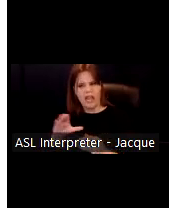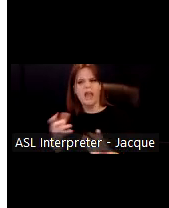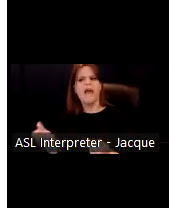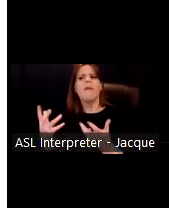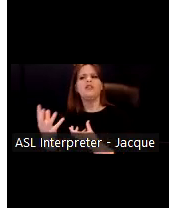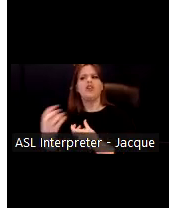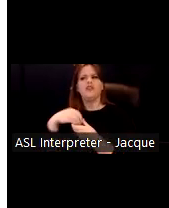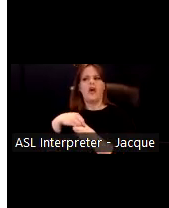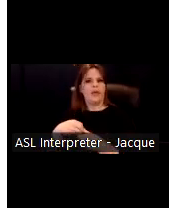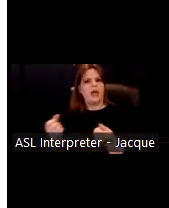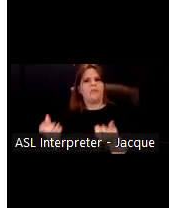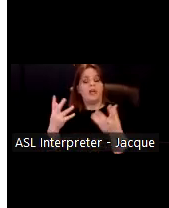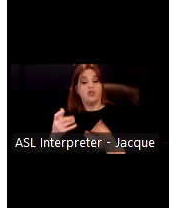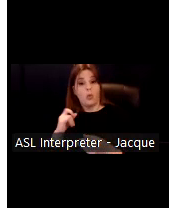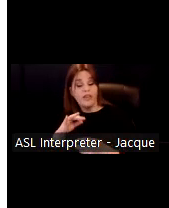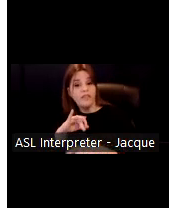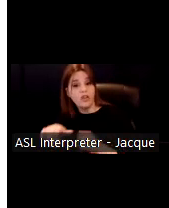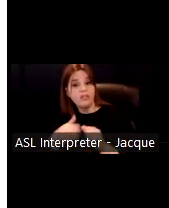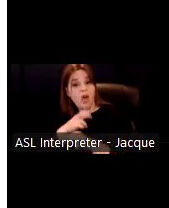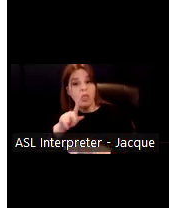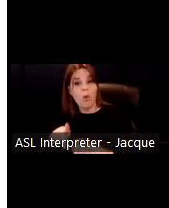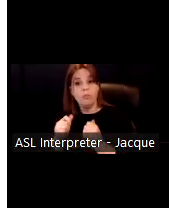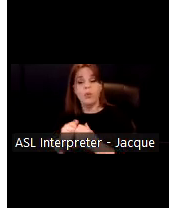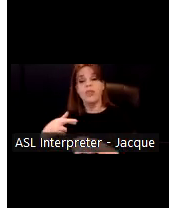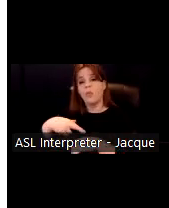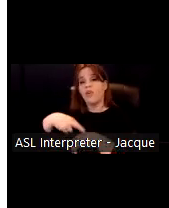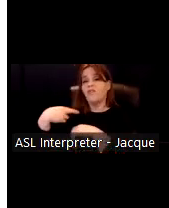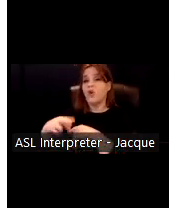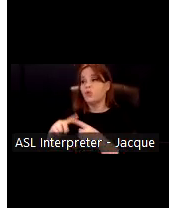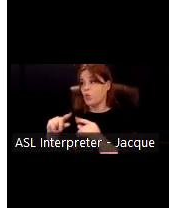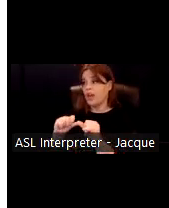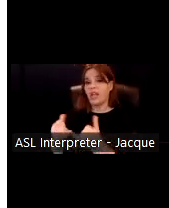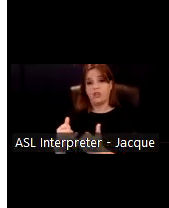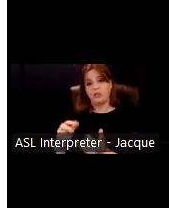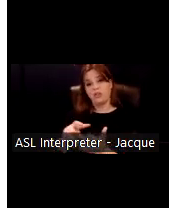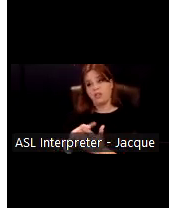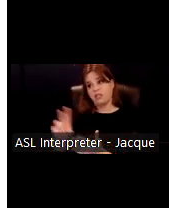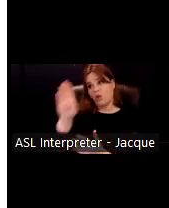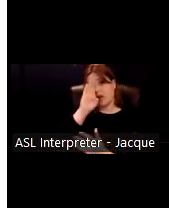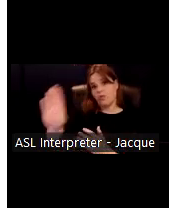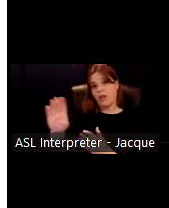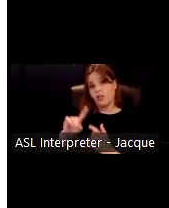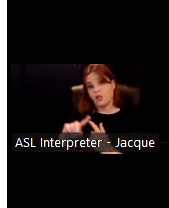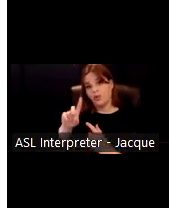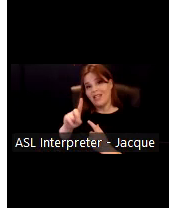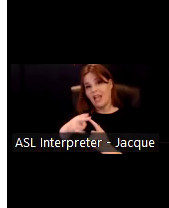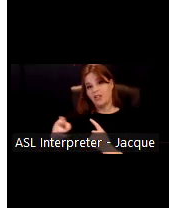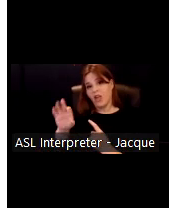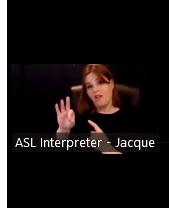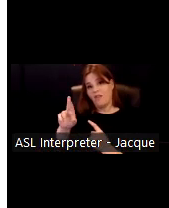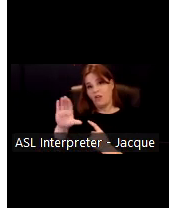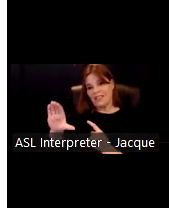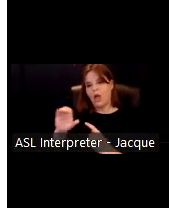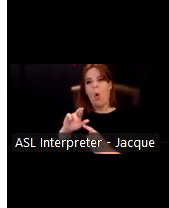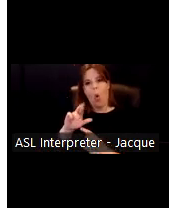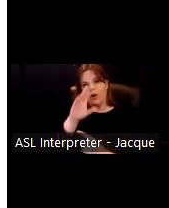wondering if there's follow-ups with referrals to an agency, would it be going directly to the DHH FRC or to the DHH point